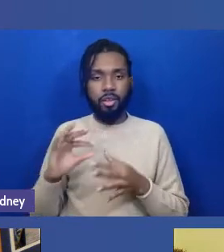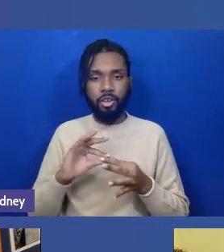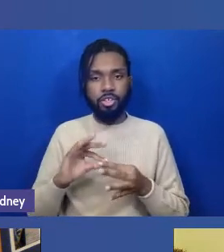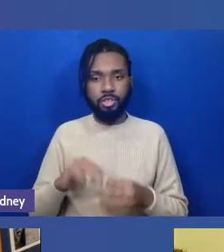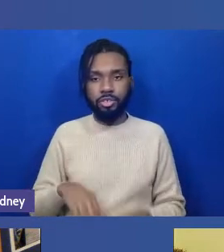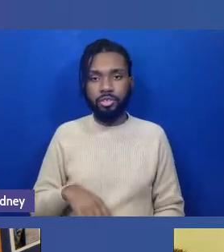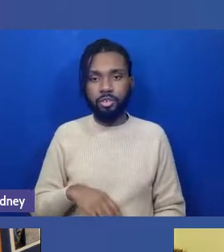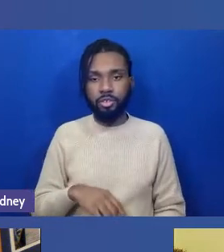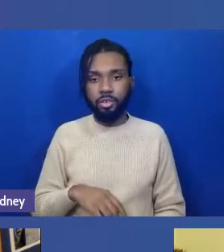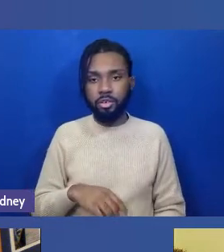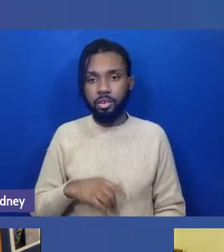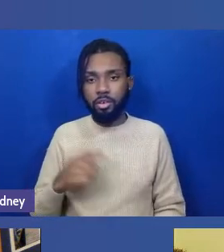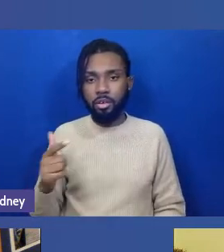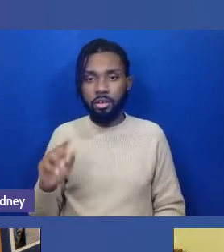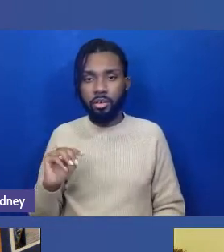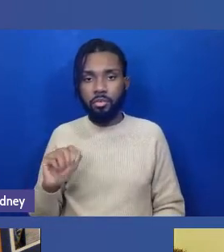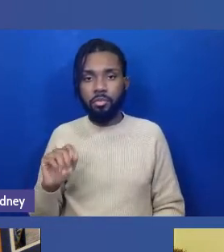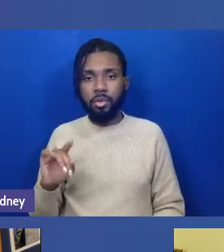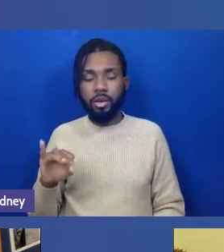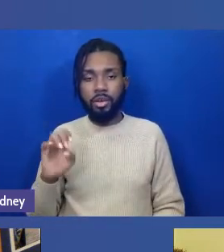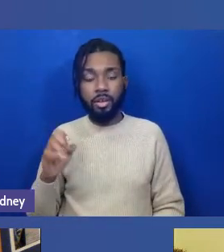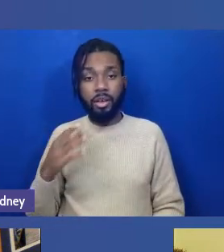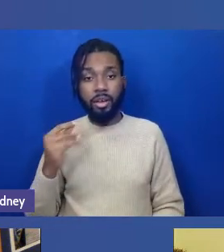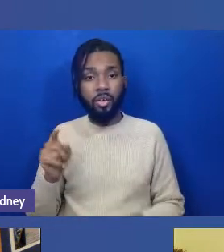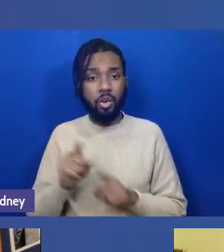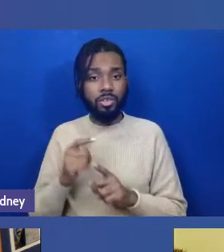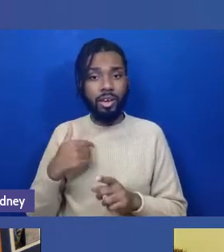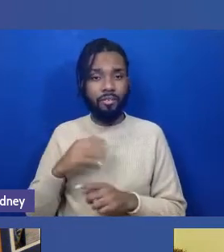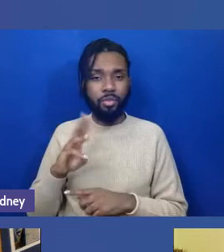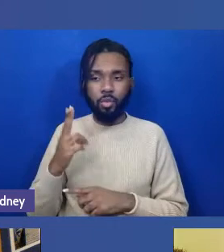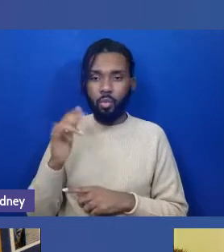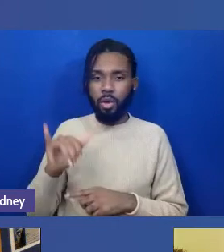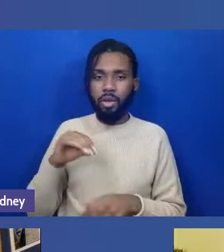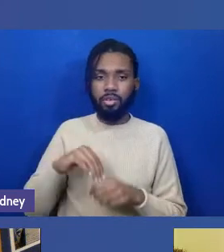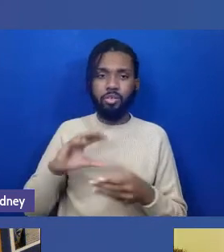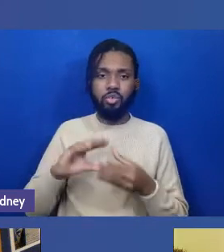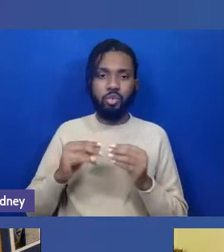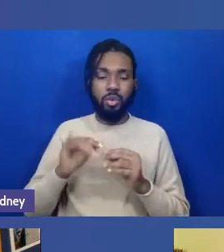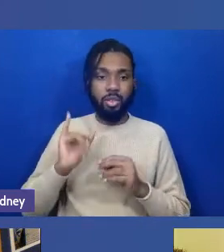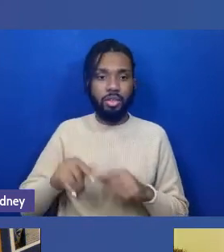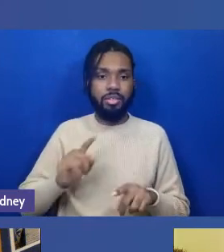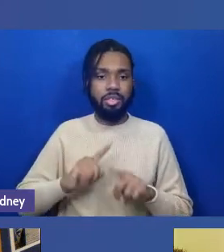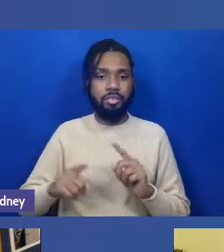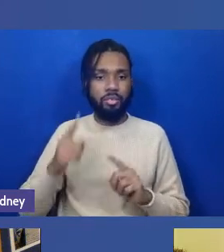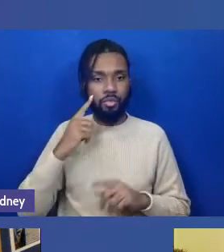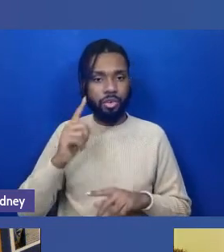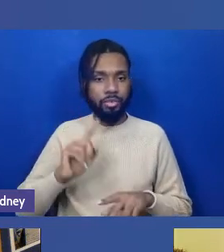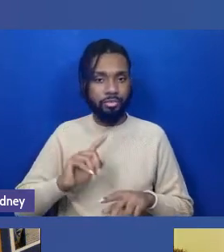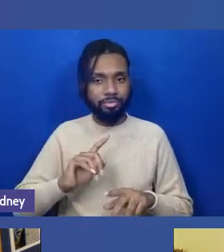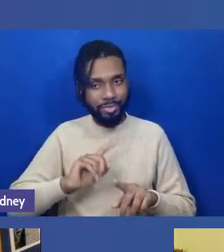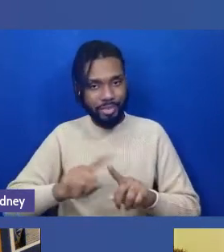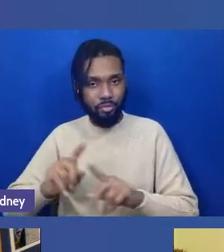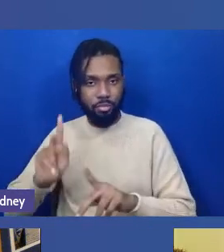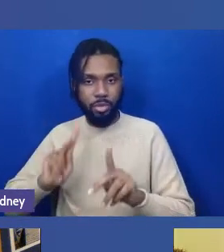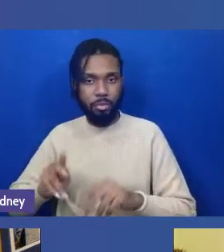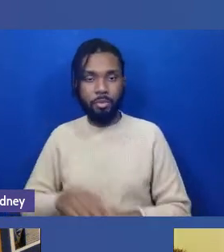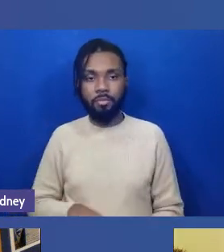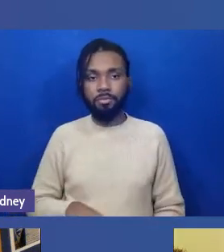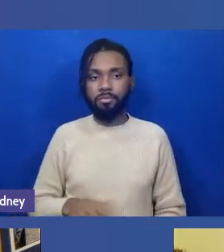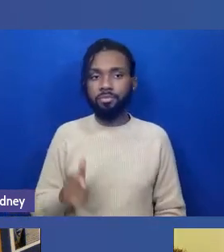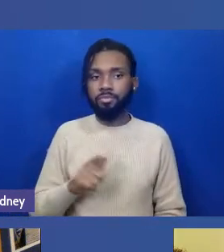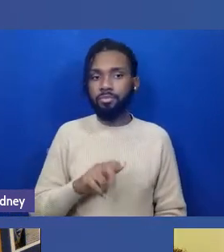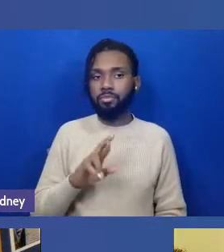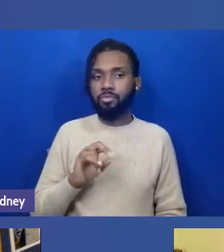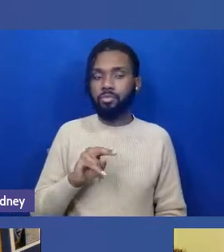why we tell stories, right? Which is different for different people. Right. Right. And I just have to say too that, you know, Tommy, when you said about